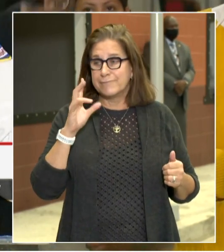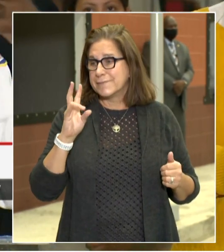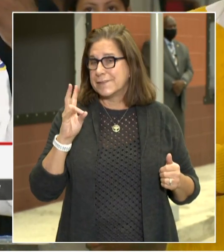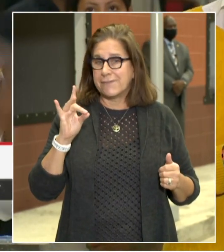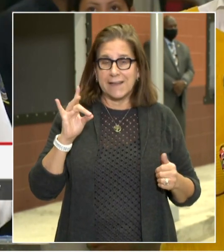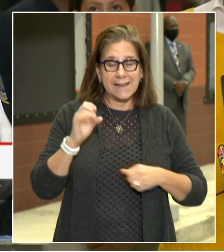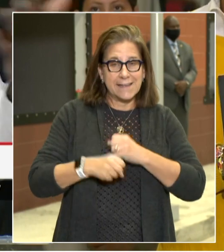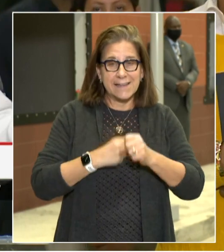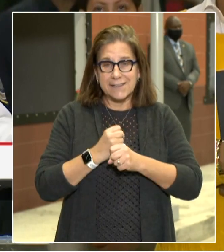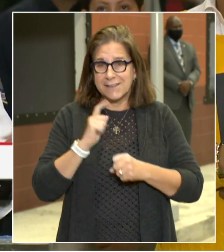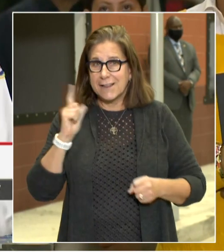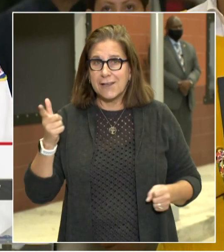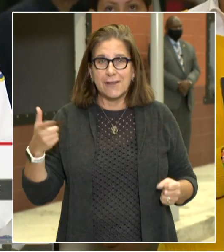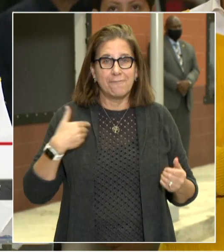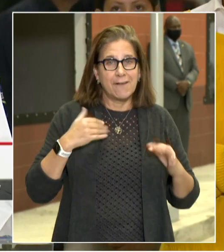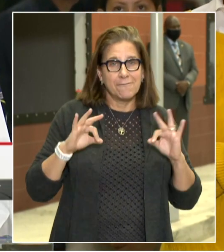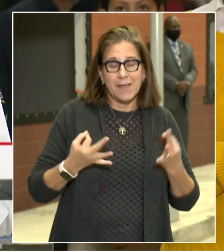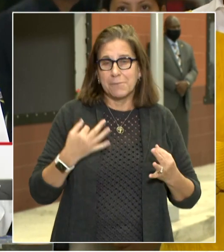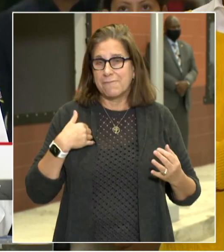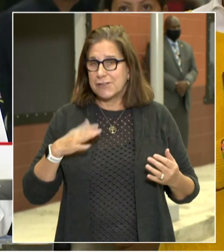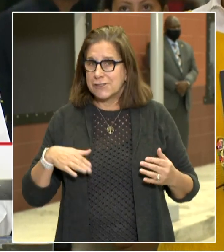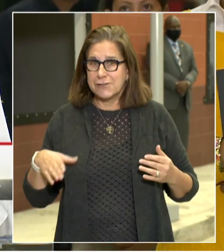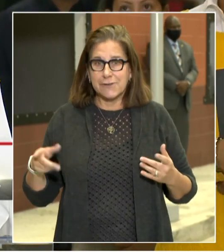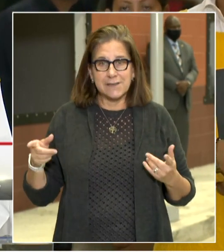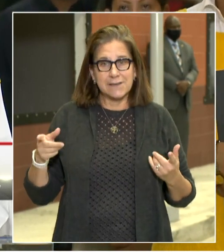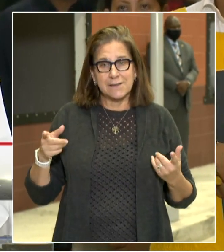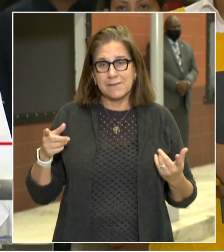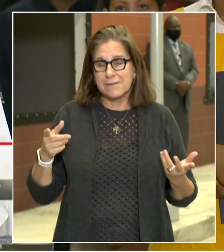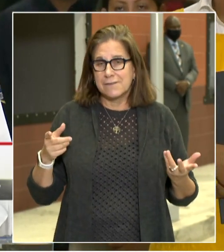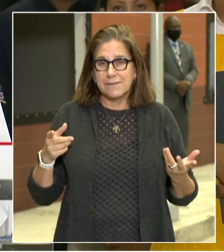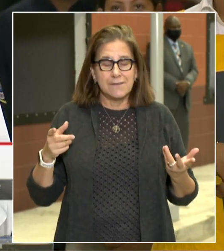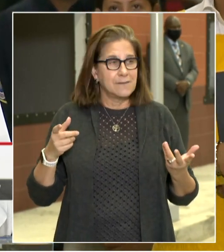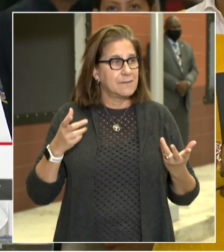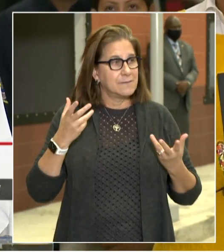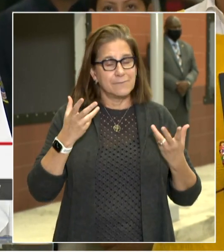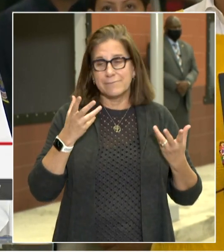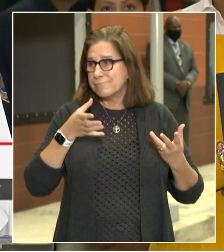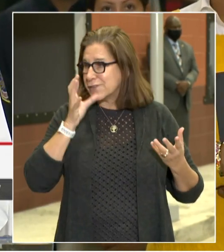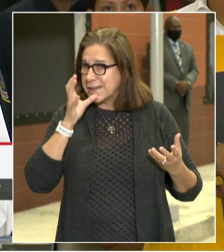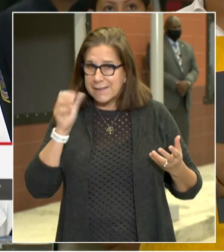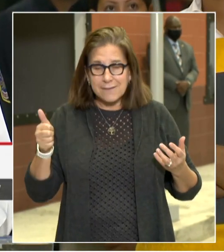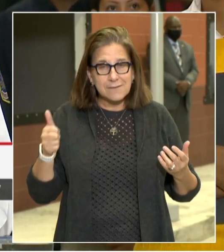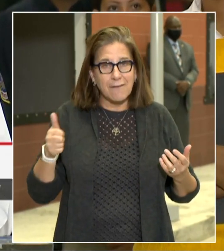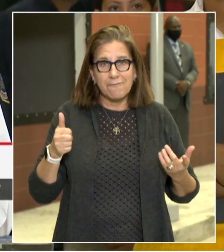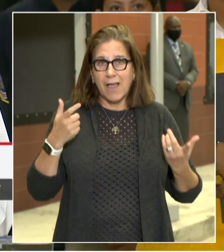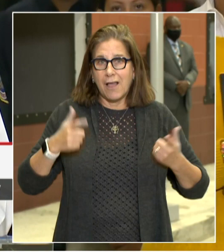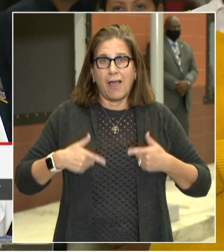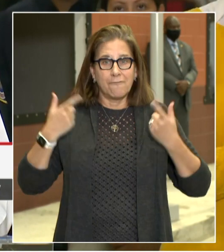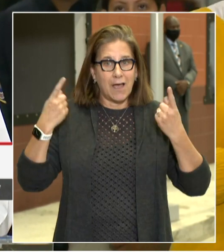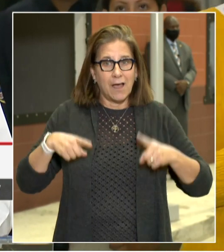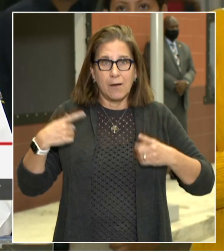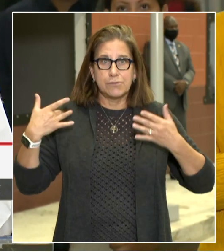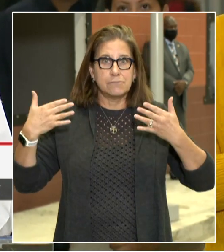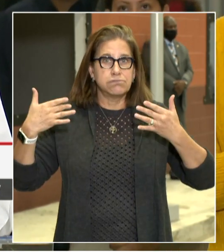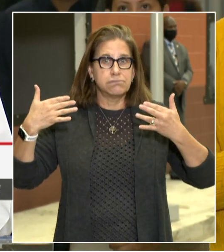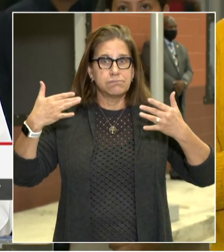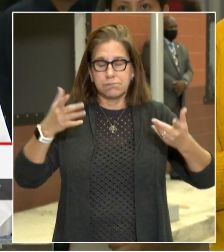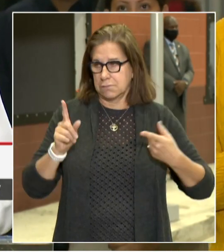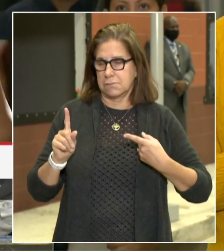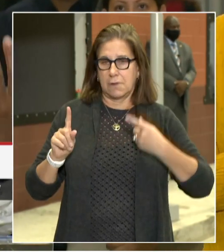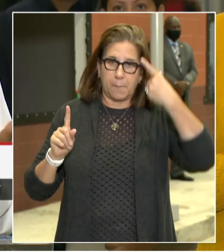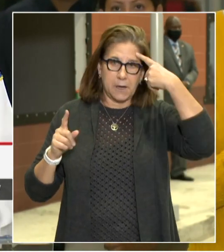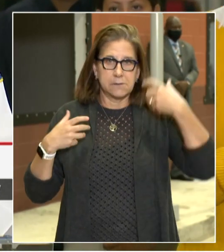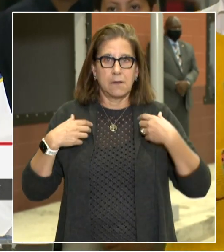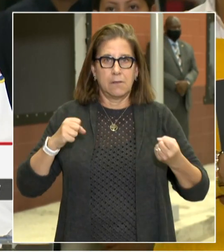kind of. Just life happens to people, and people could very well find themselves in position where they're not suited to be a police